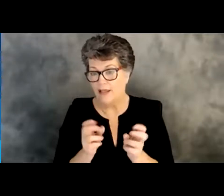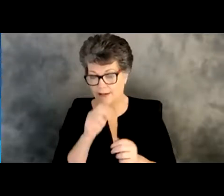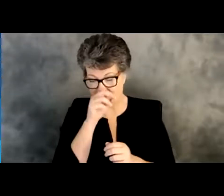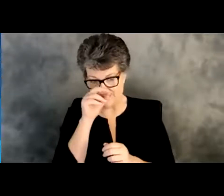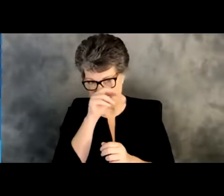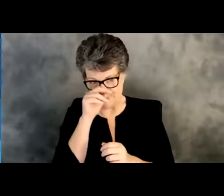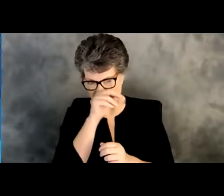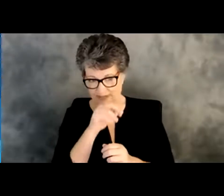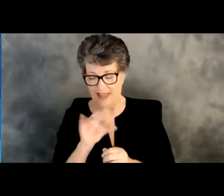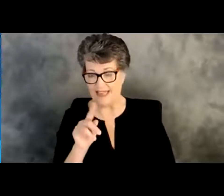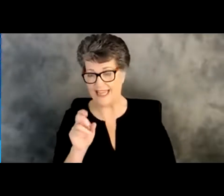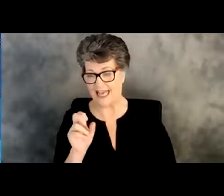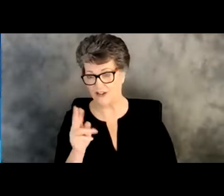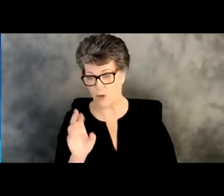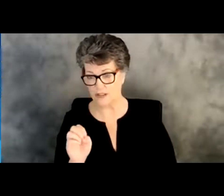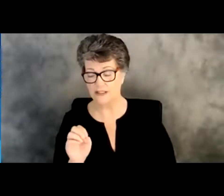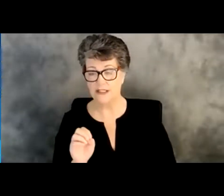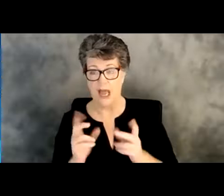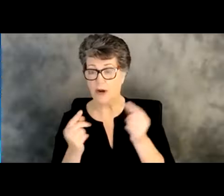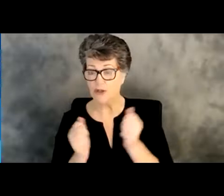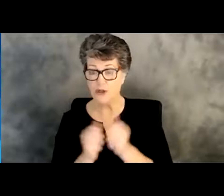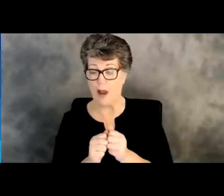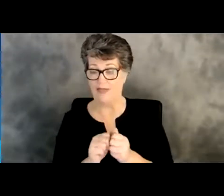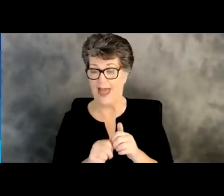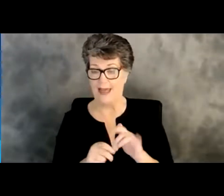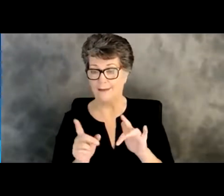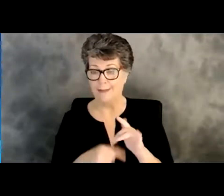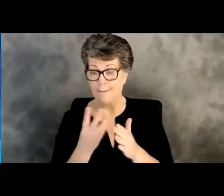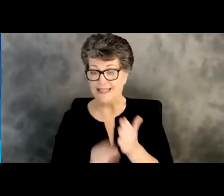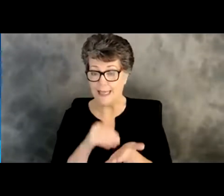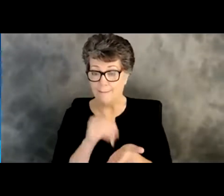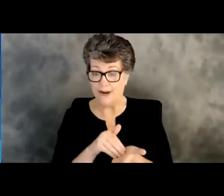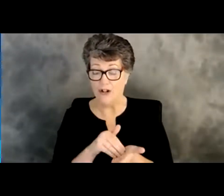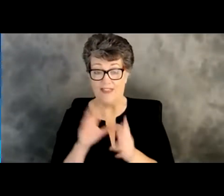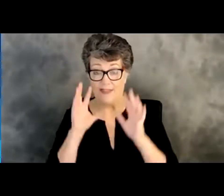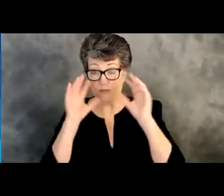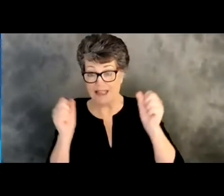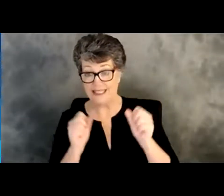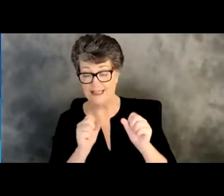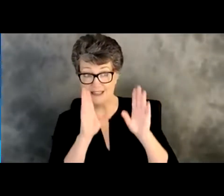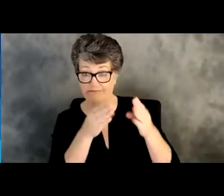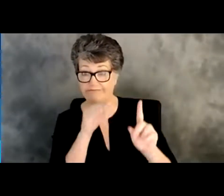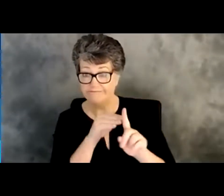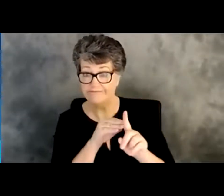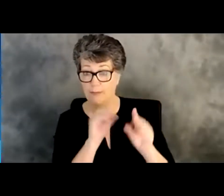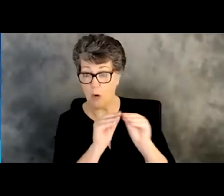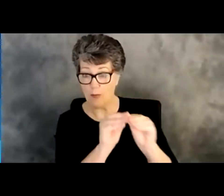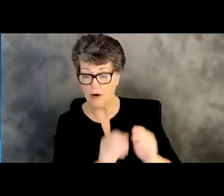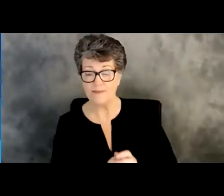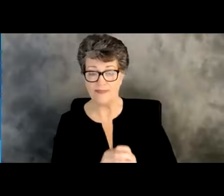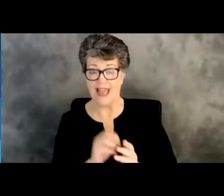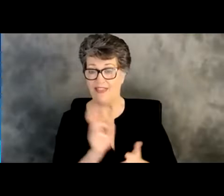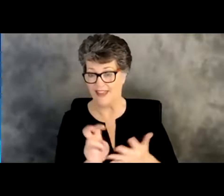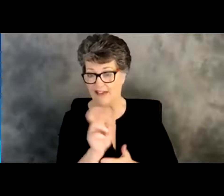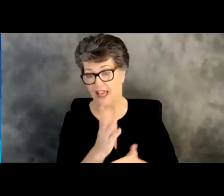care task force, and what are we going to do around the missing middle piece that the president is lifting up more and more, as are others, and the navigation